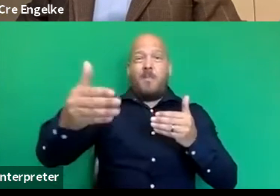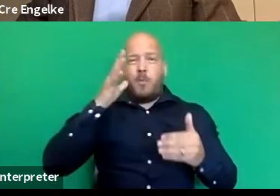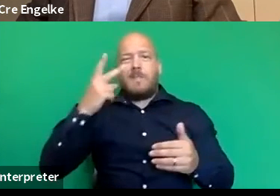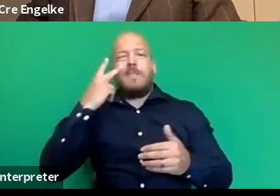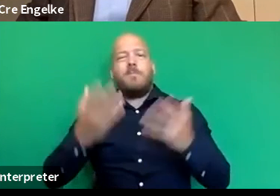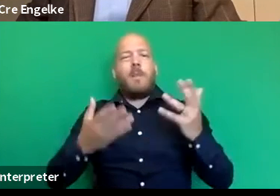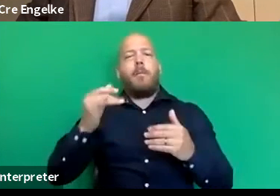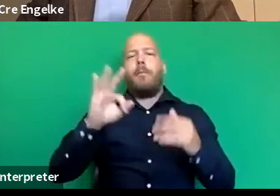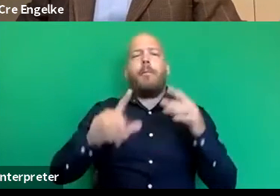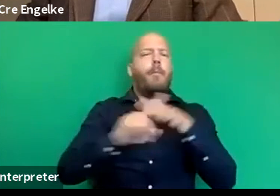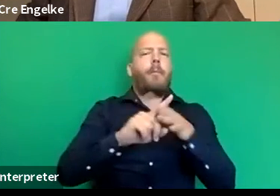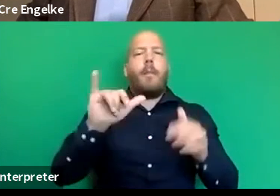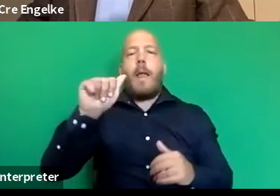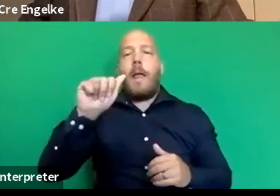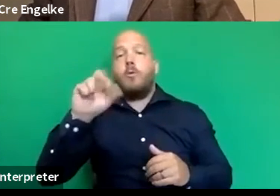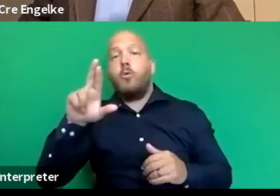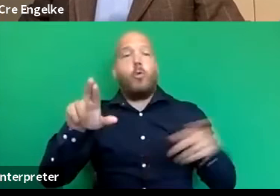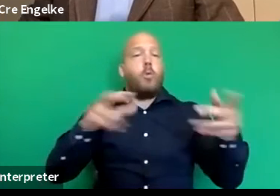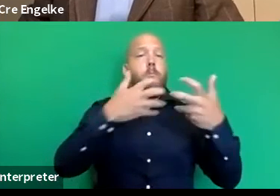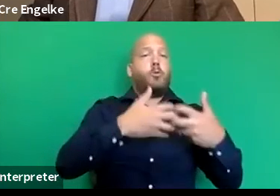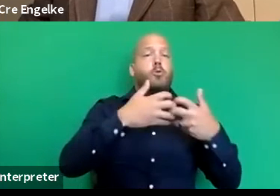and a machine-driven system.